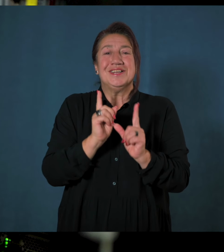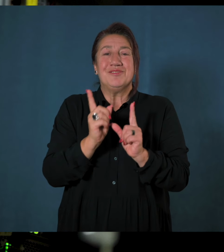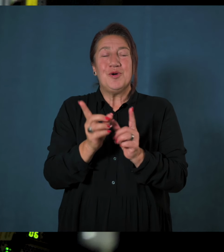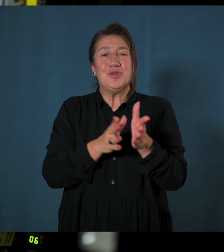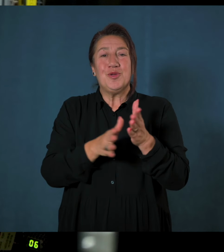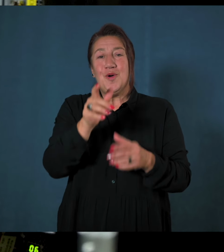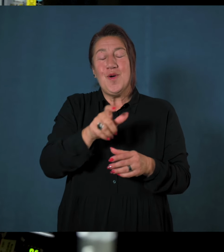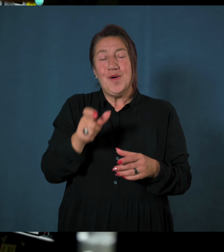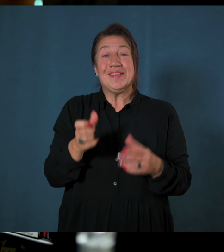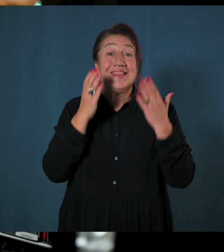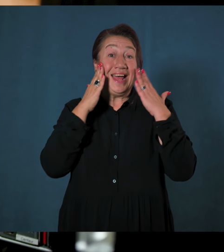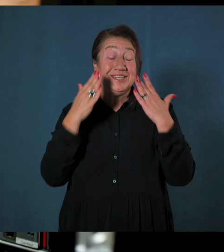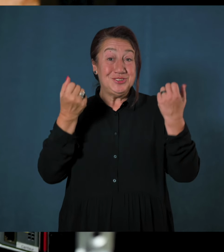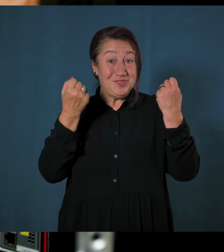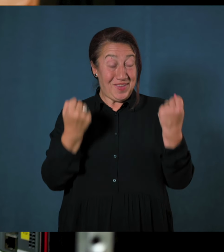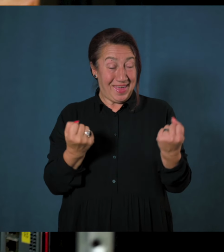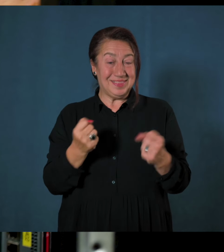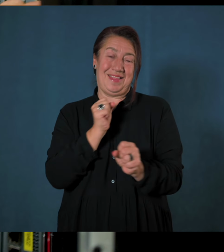work.